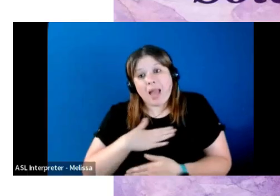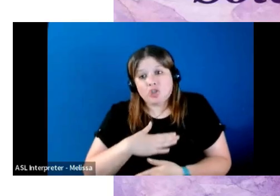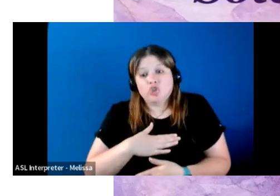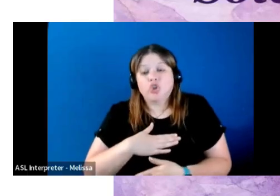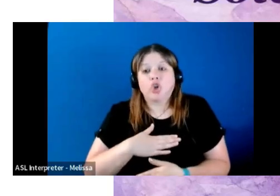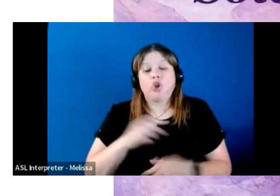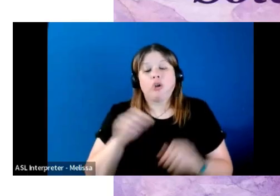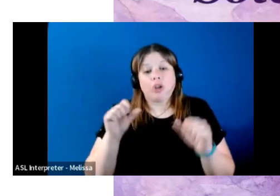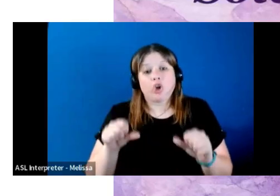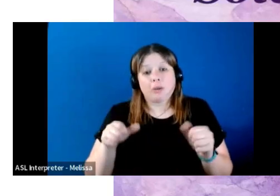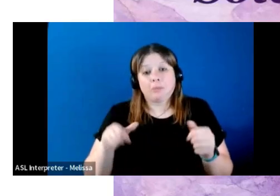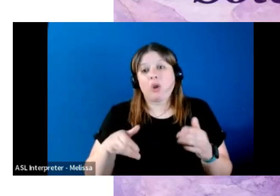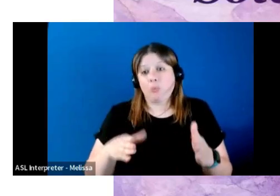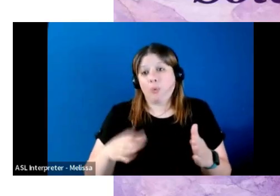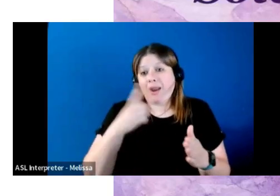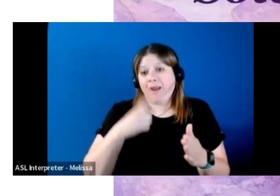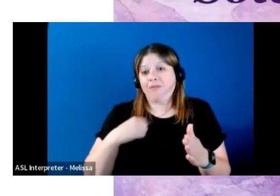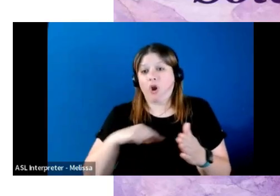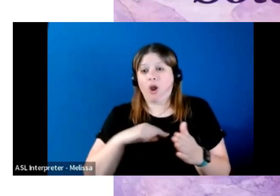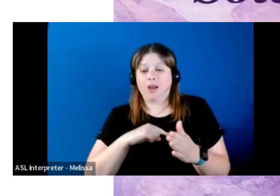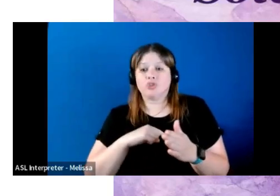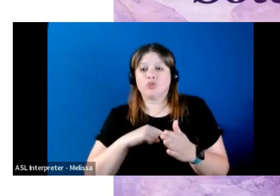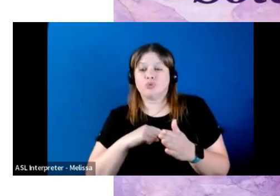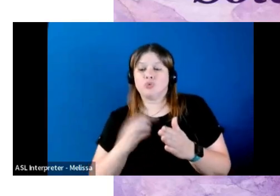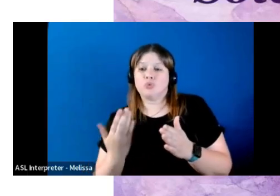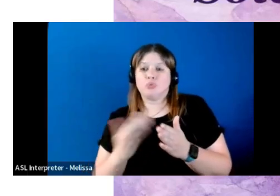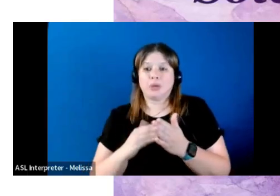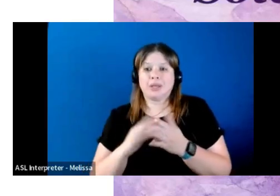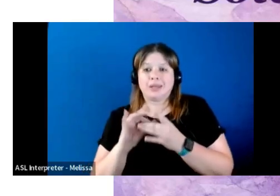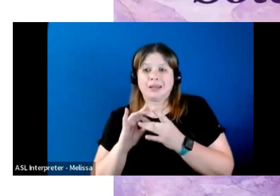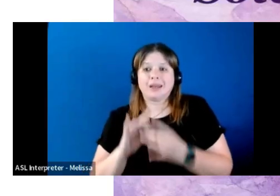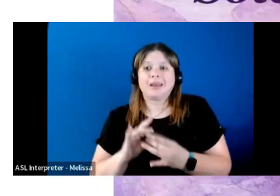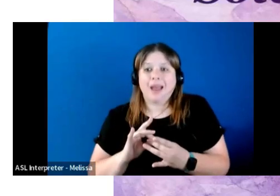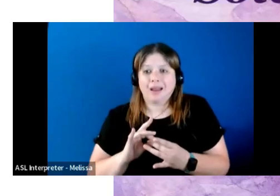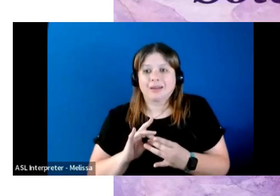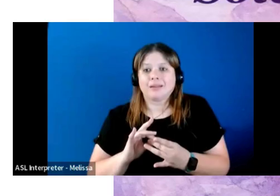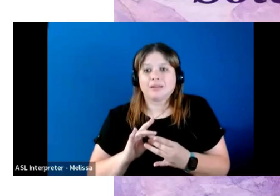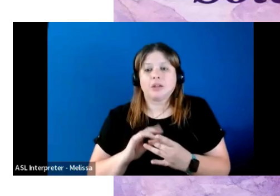we reconnect to a sense of being in a body.